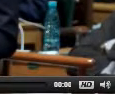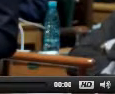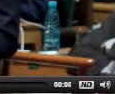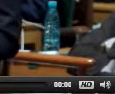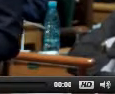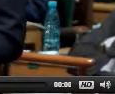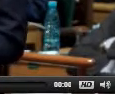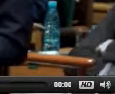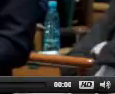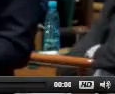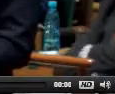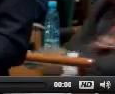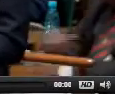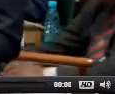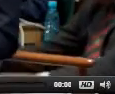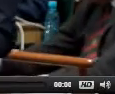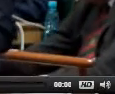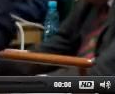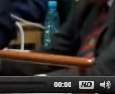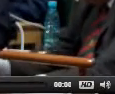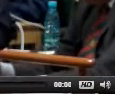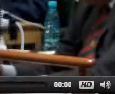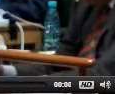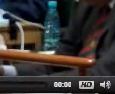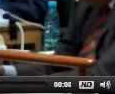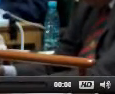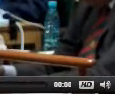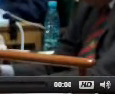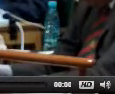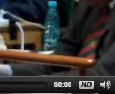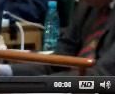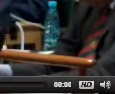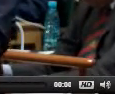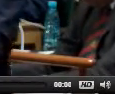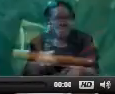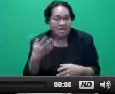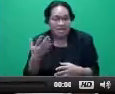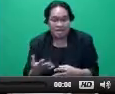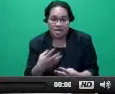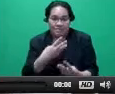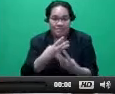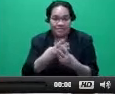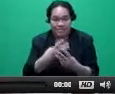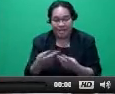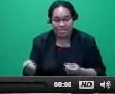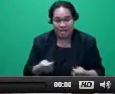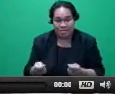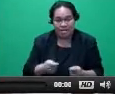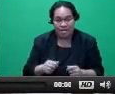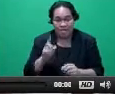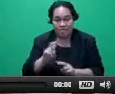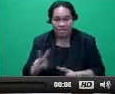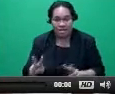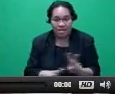2020-2021 budget that is currently before the House, I would like to congratulate the Social Democratic Liberal Party management, its Vice President and General